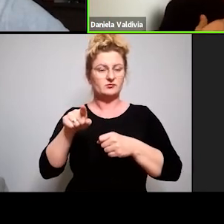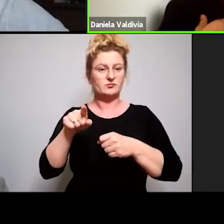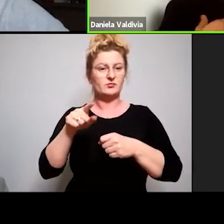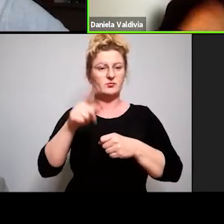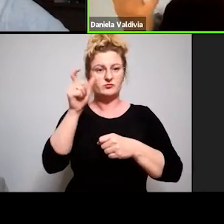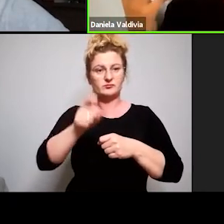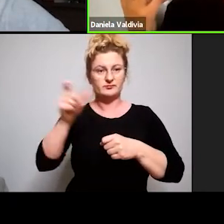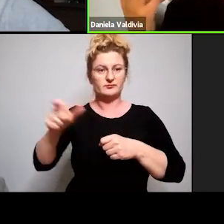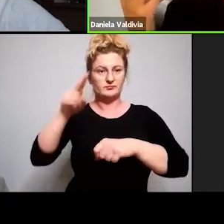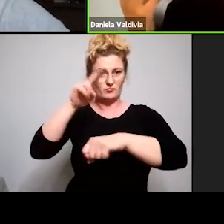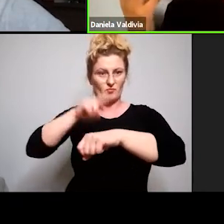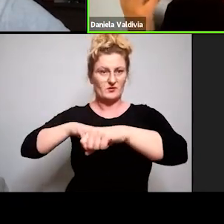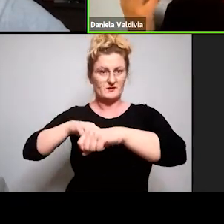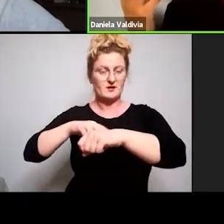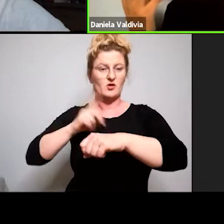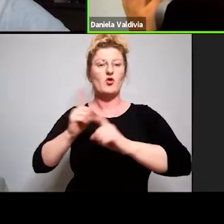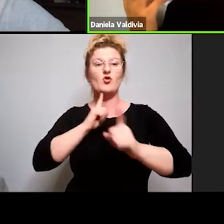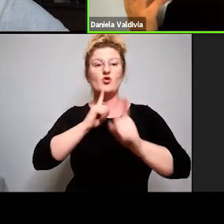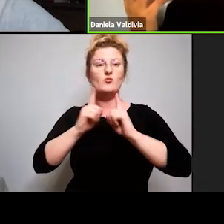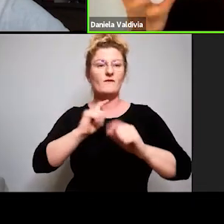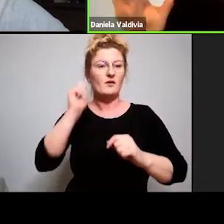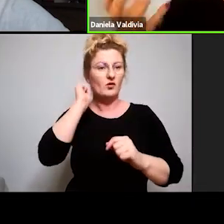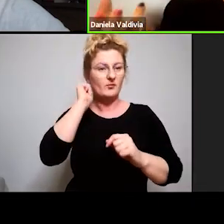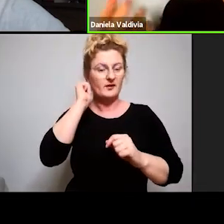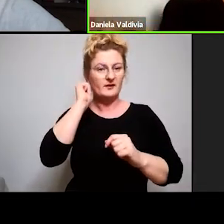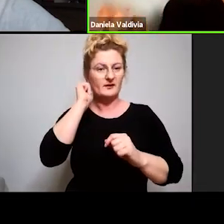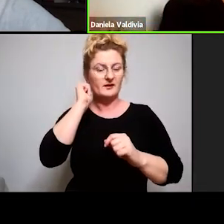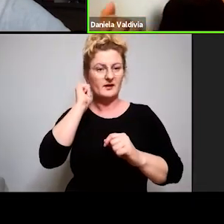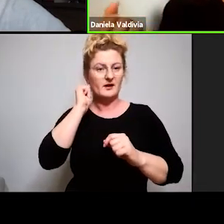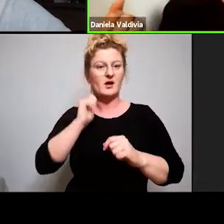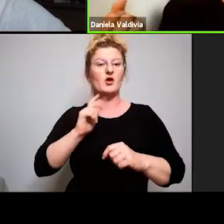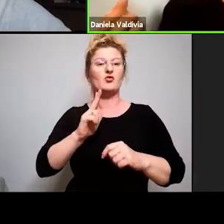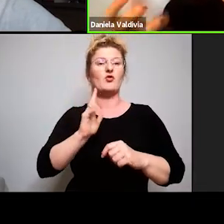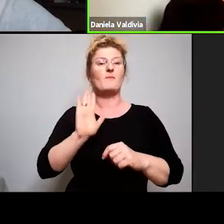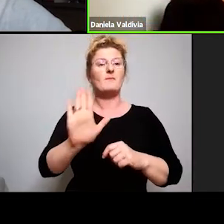because they do not receive